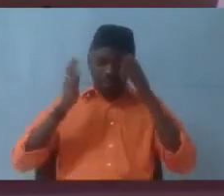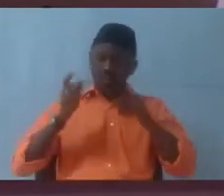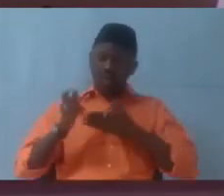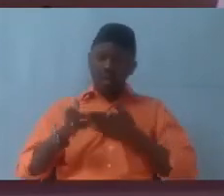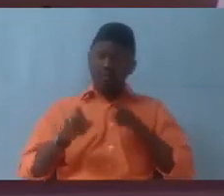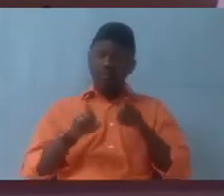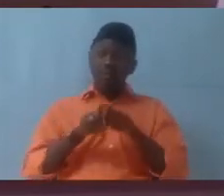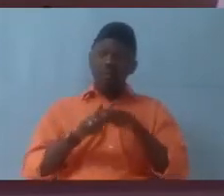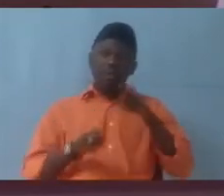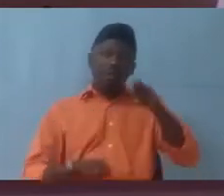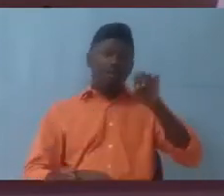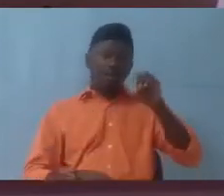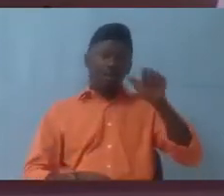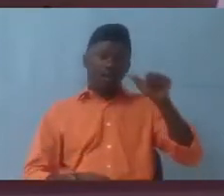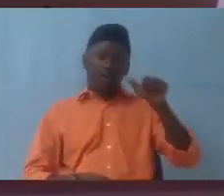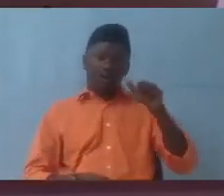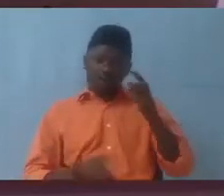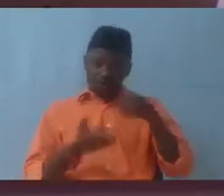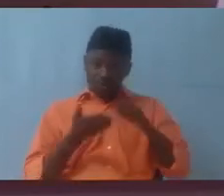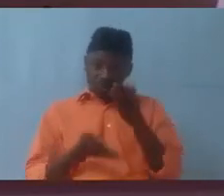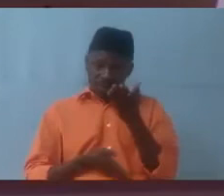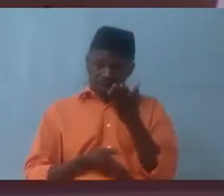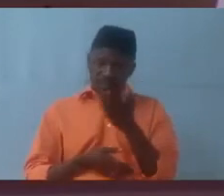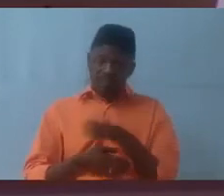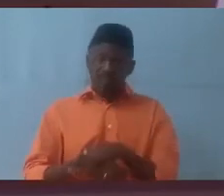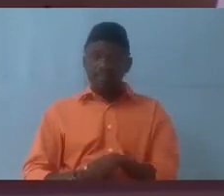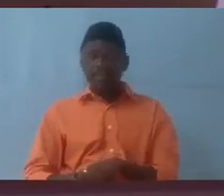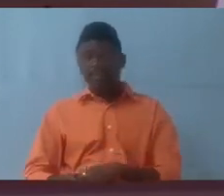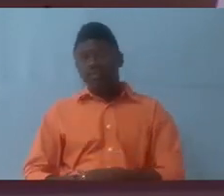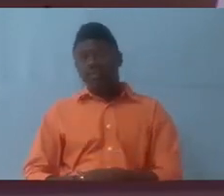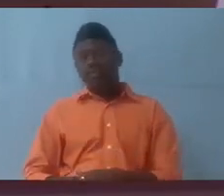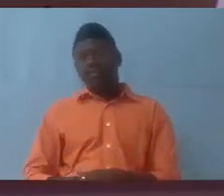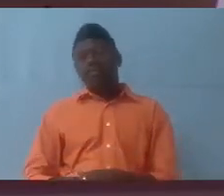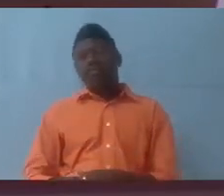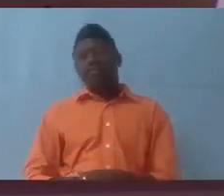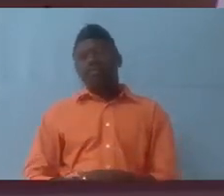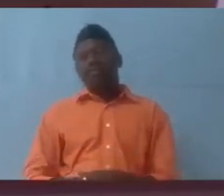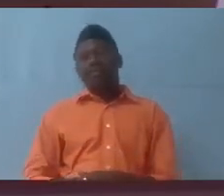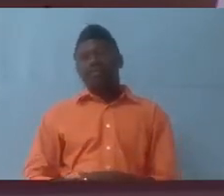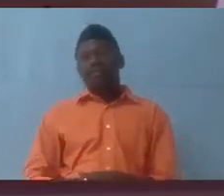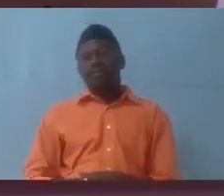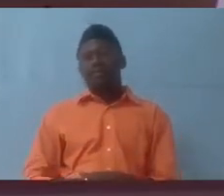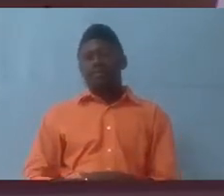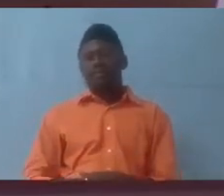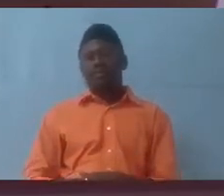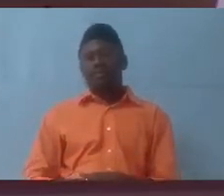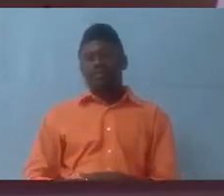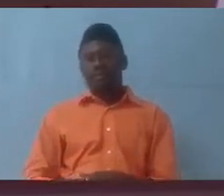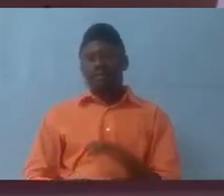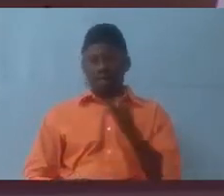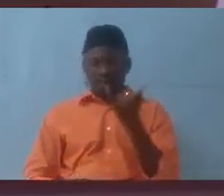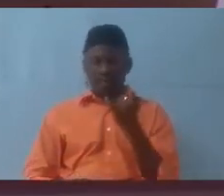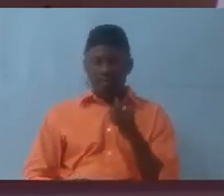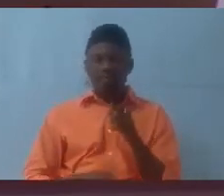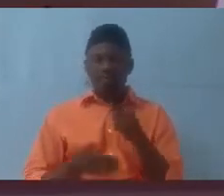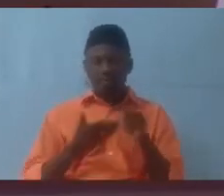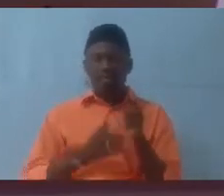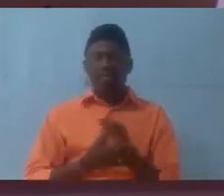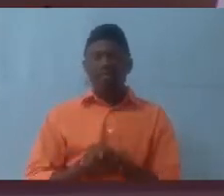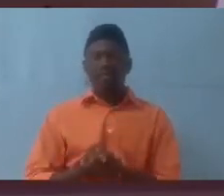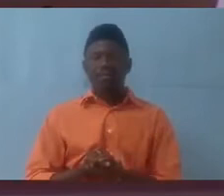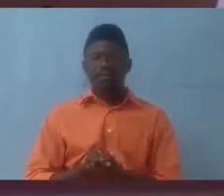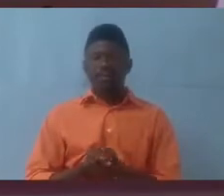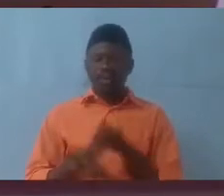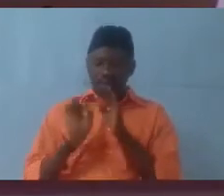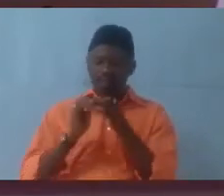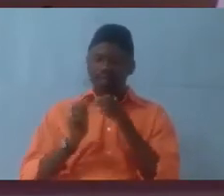NIA. Is that correct? That's correct. Statement bi wax nga ay janku wante yo xamne am nga ko ak NIA. Can you tell the commission about it?